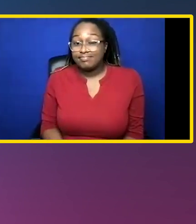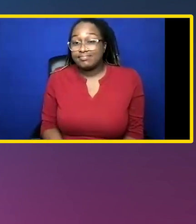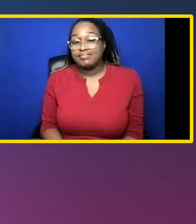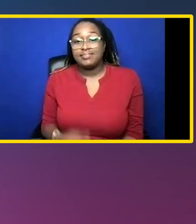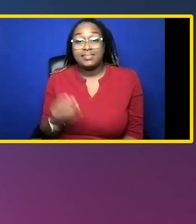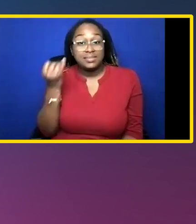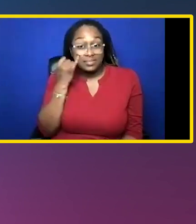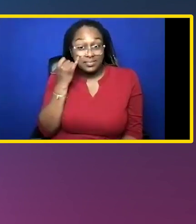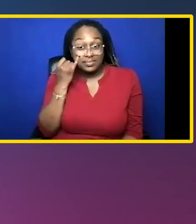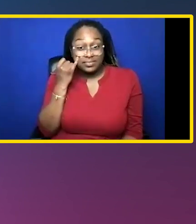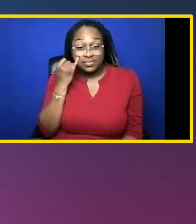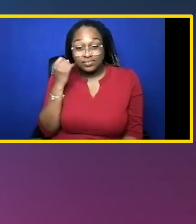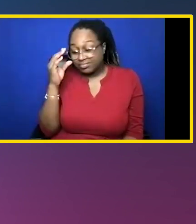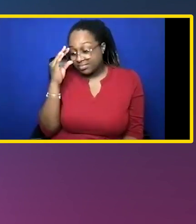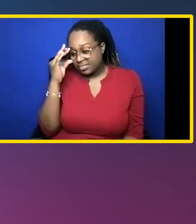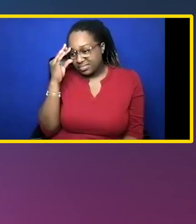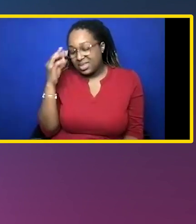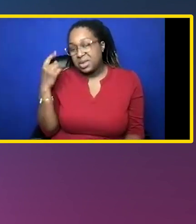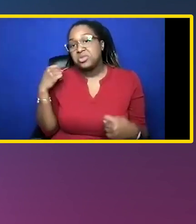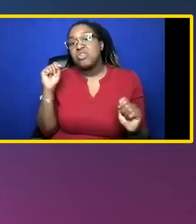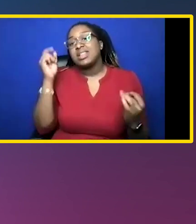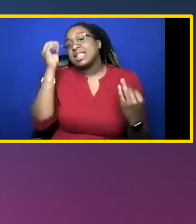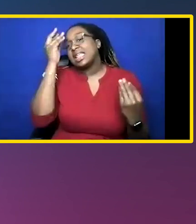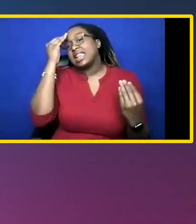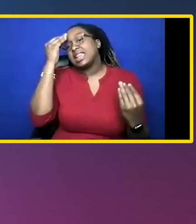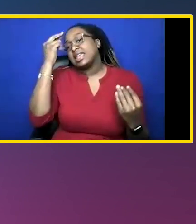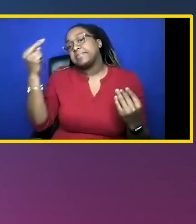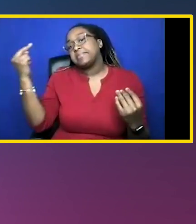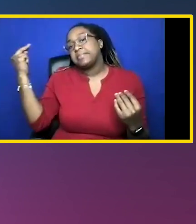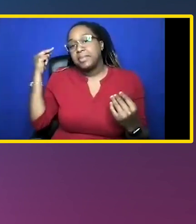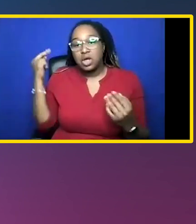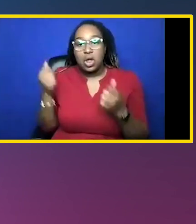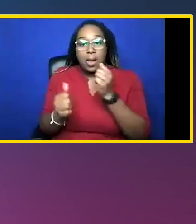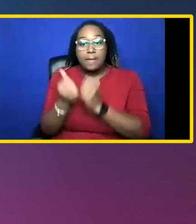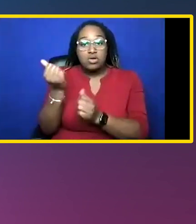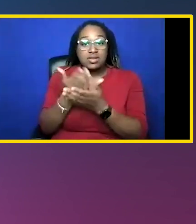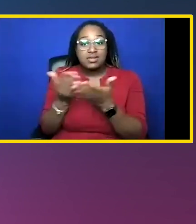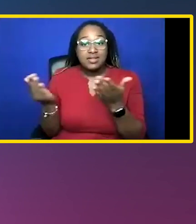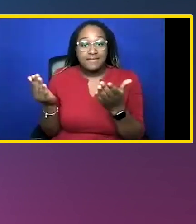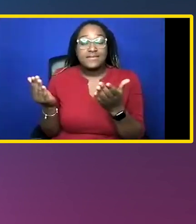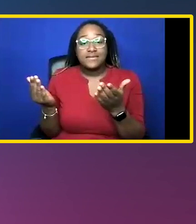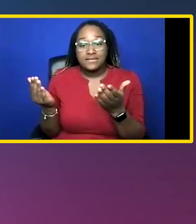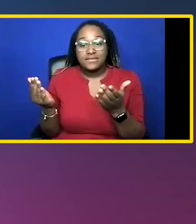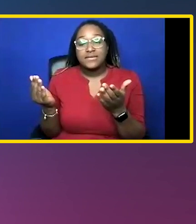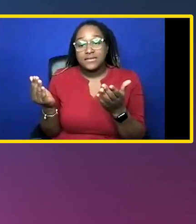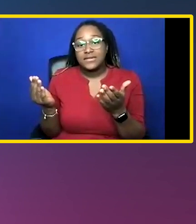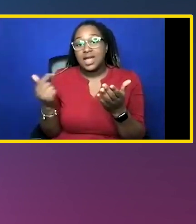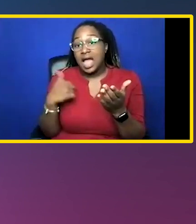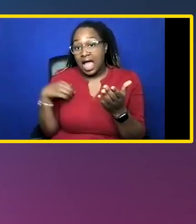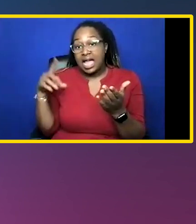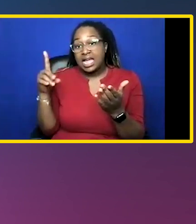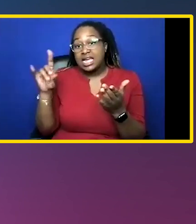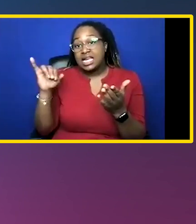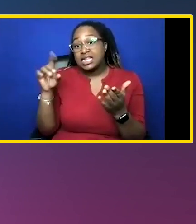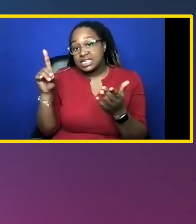If I'm trying to think back to it, because most of the stuff that I did and say